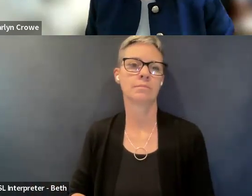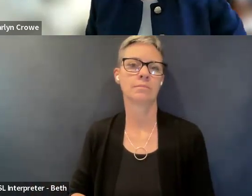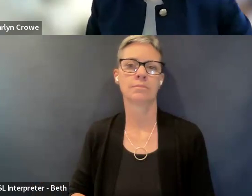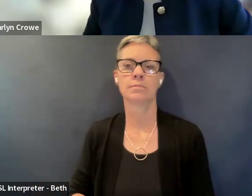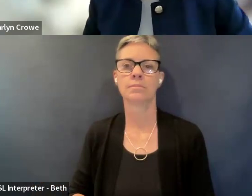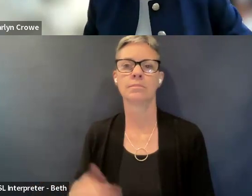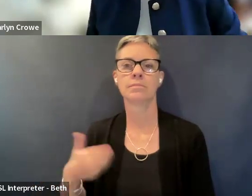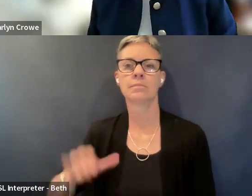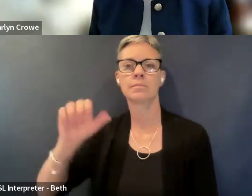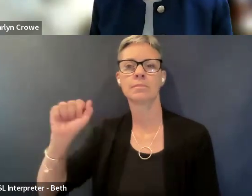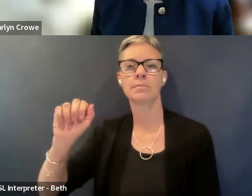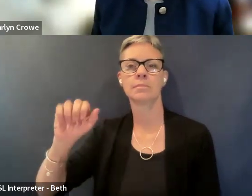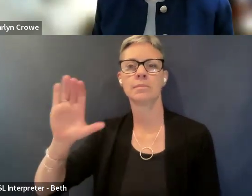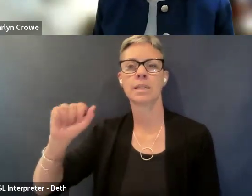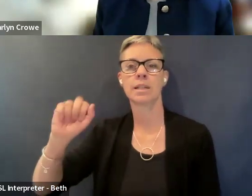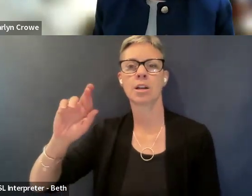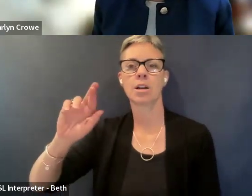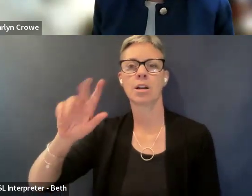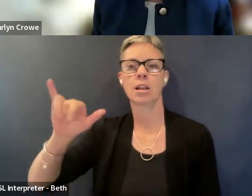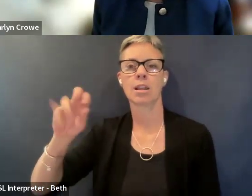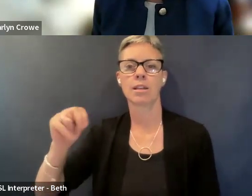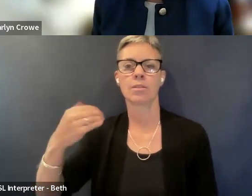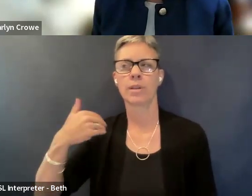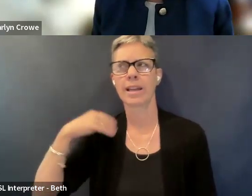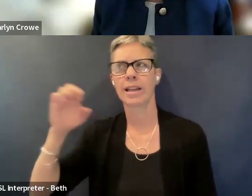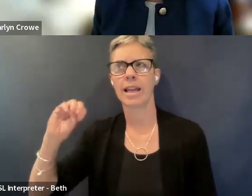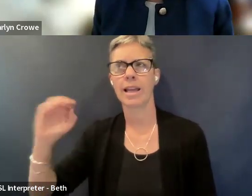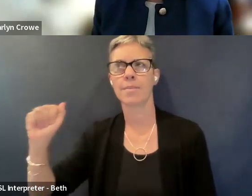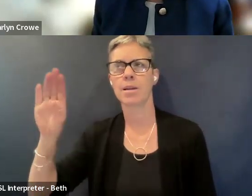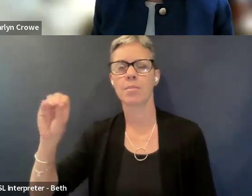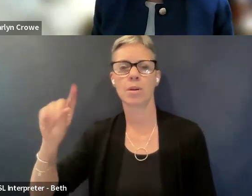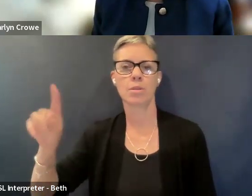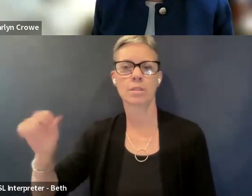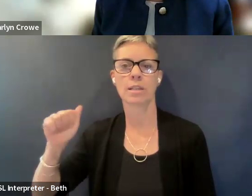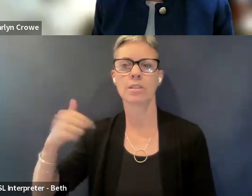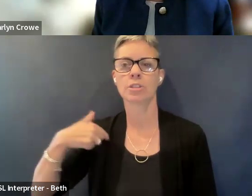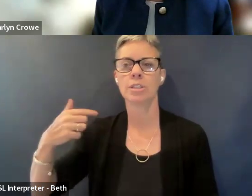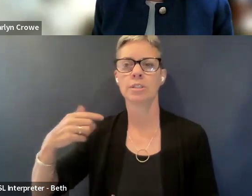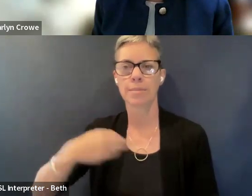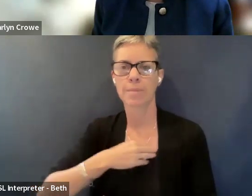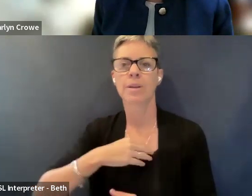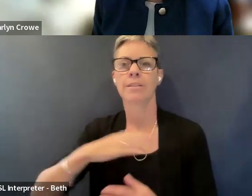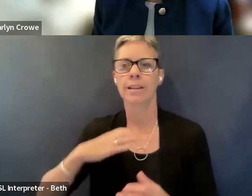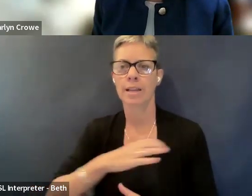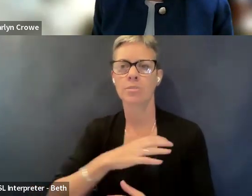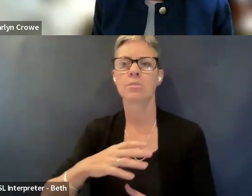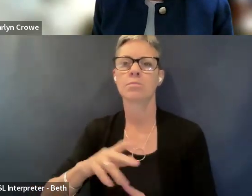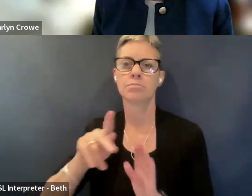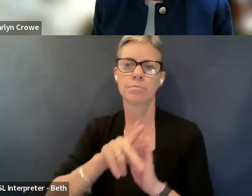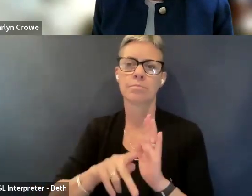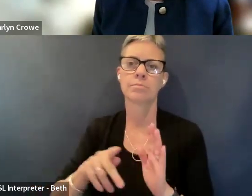Actually, we had Emma Boza who's a member of our Council on Public Policy Committee, and I know some of you have met